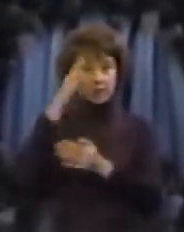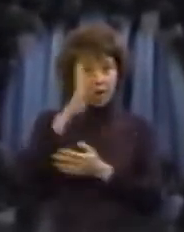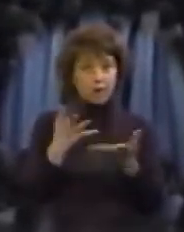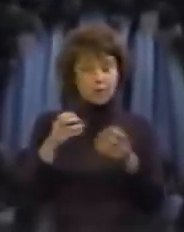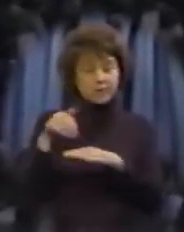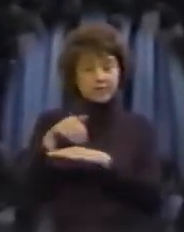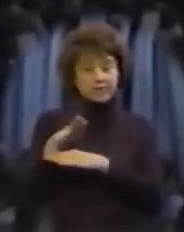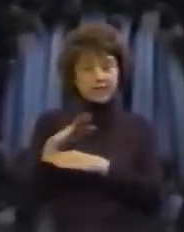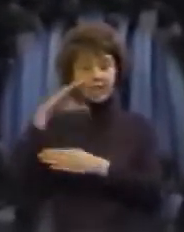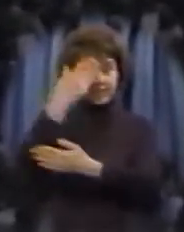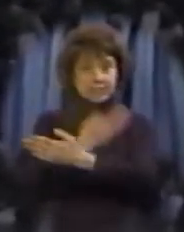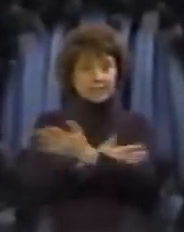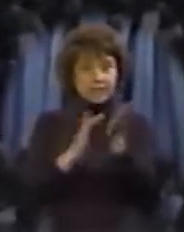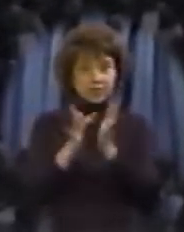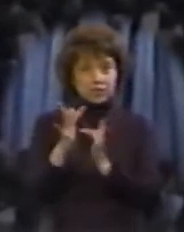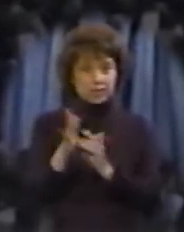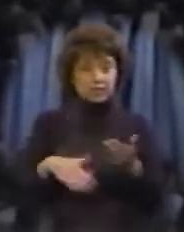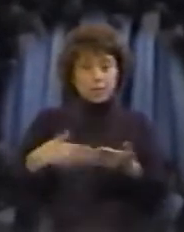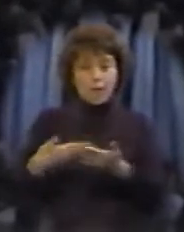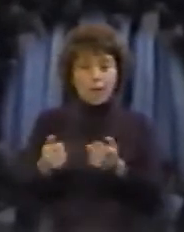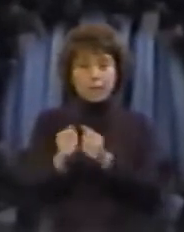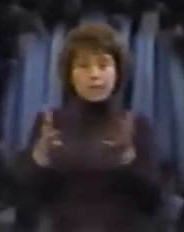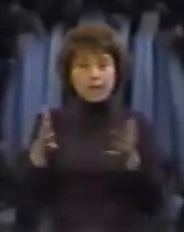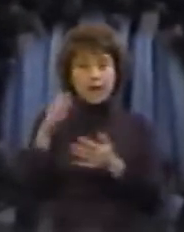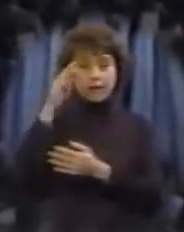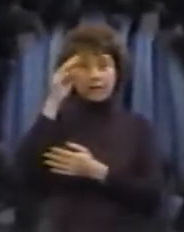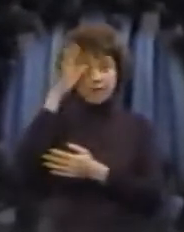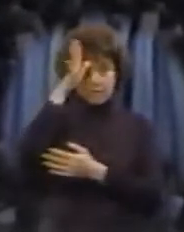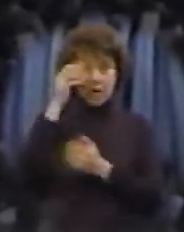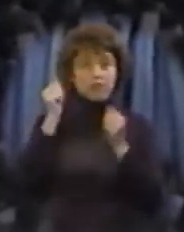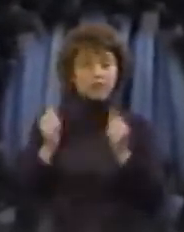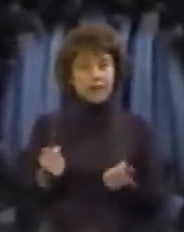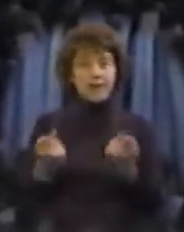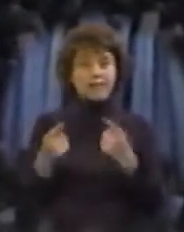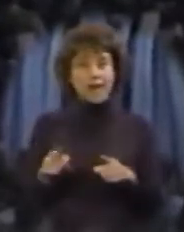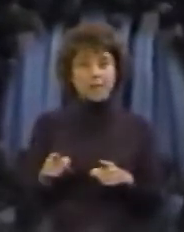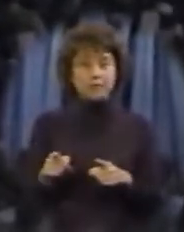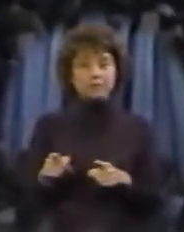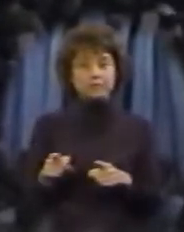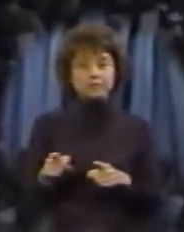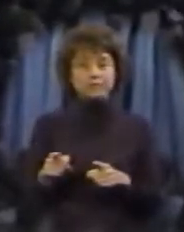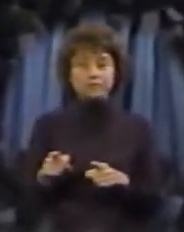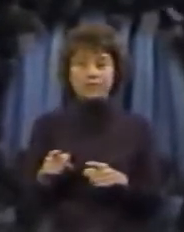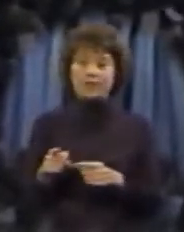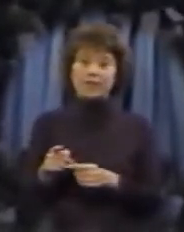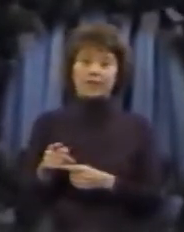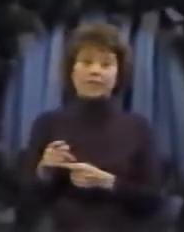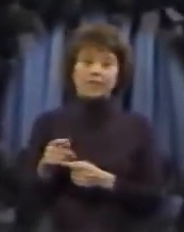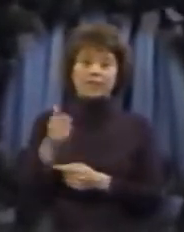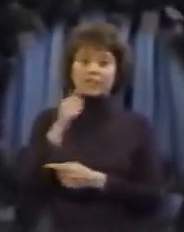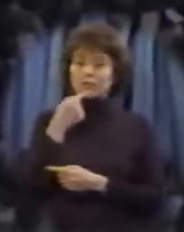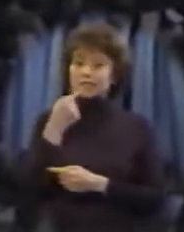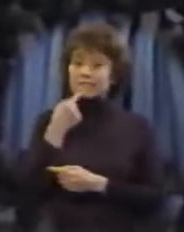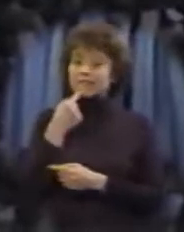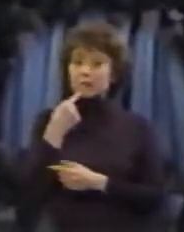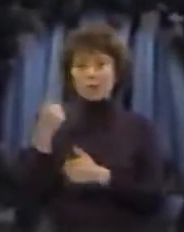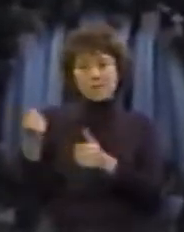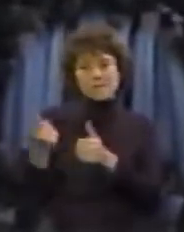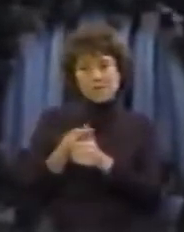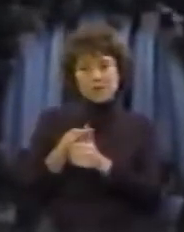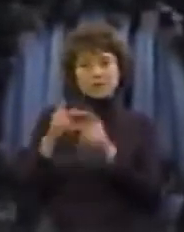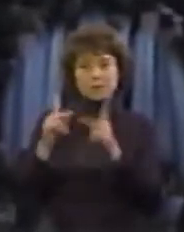it. She said, but the first germ came from another planet. I said, where'd the germ come from? Life has never been generated from dead